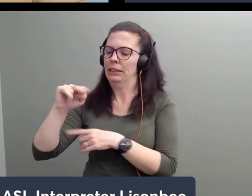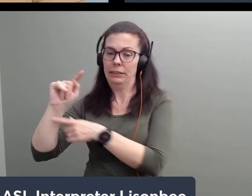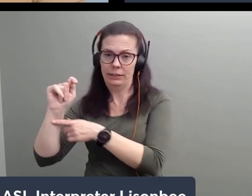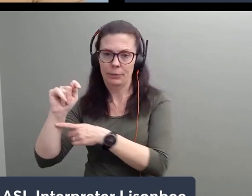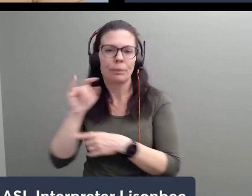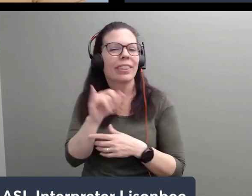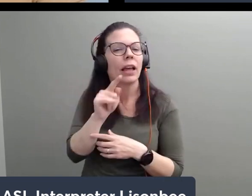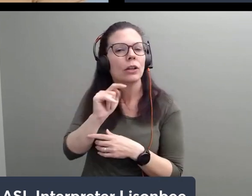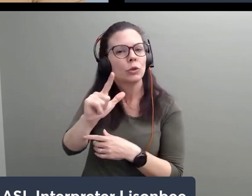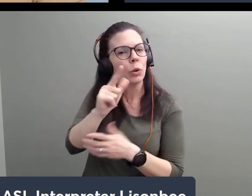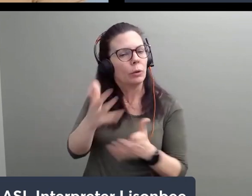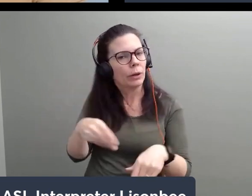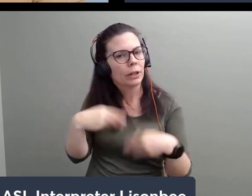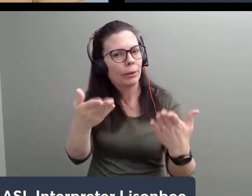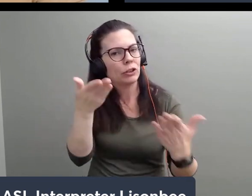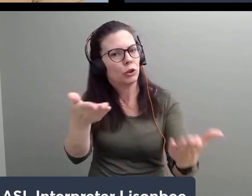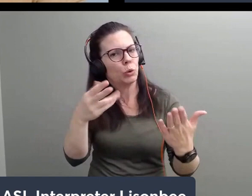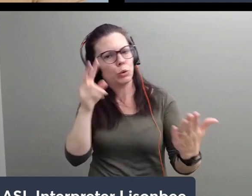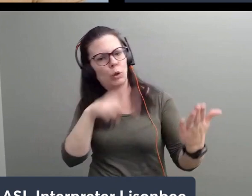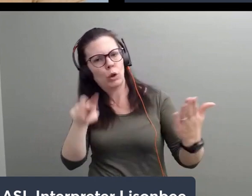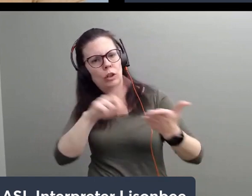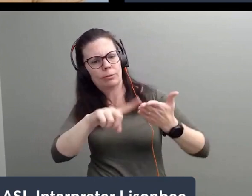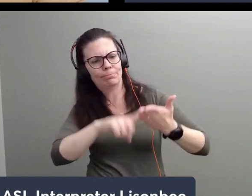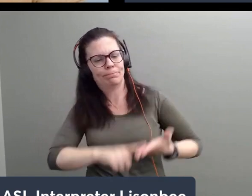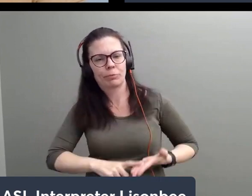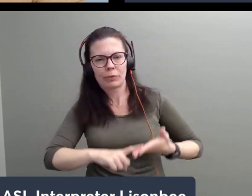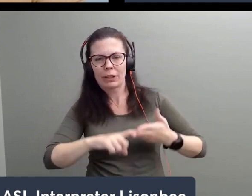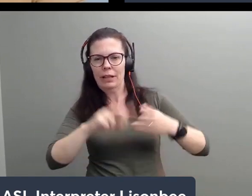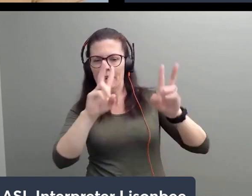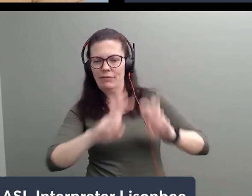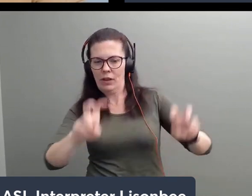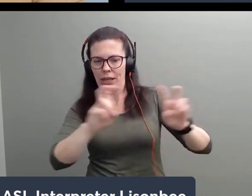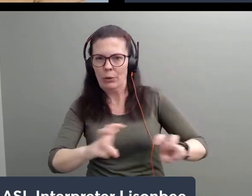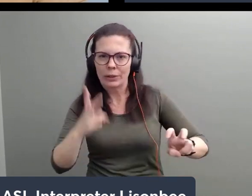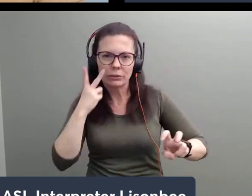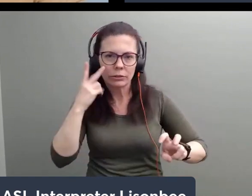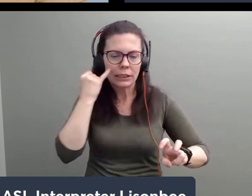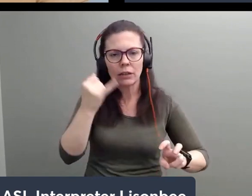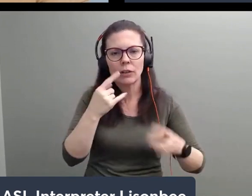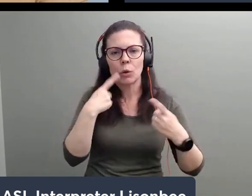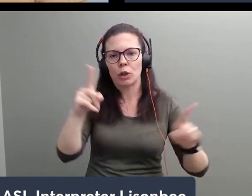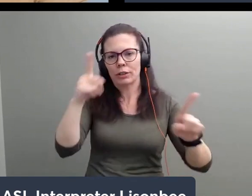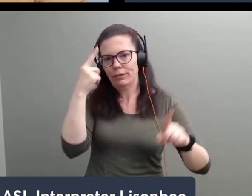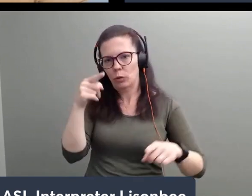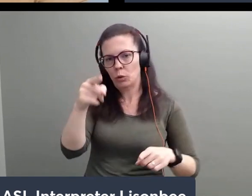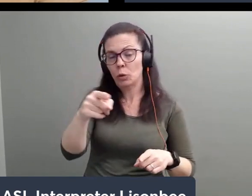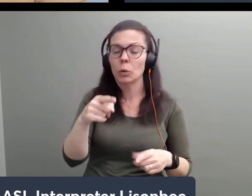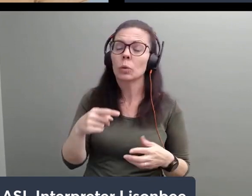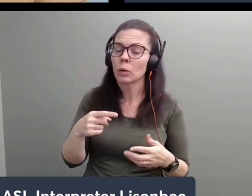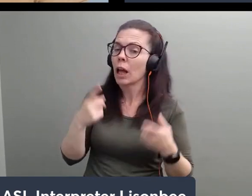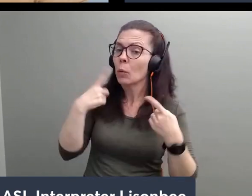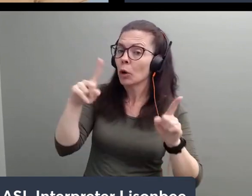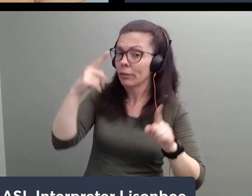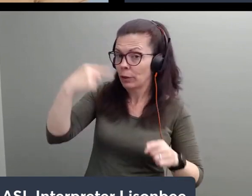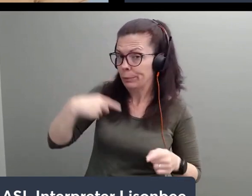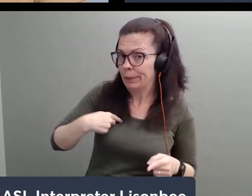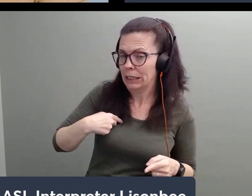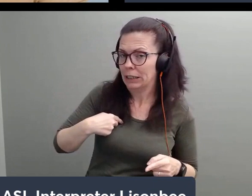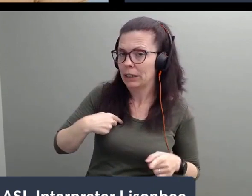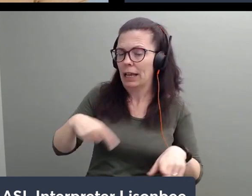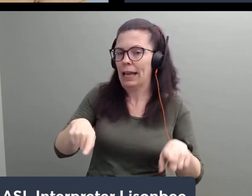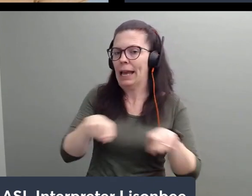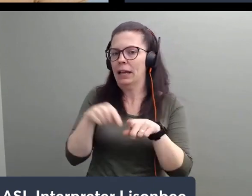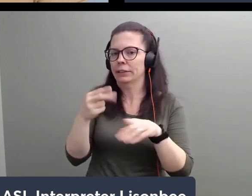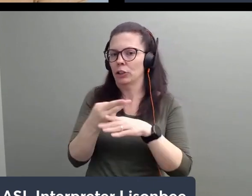you to look into it and evaluate it and see if it works if it works well for you. It works well for me as a